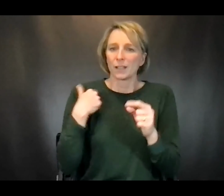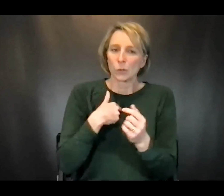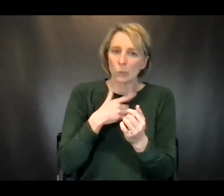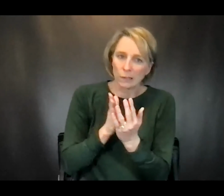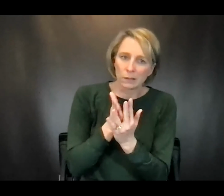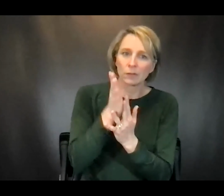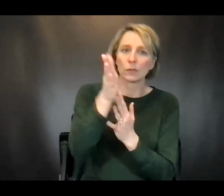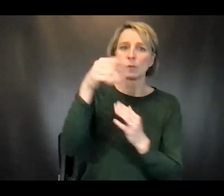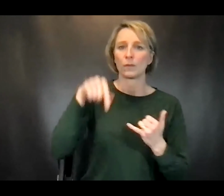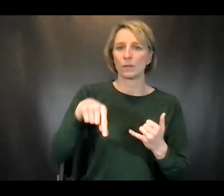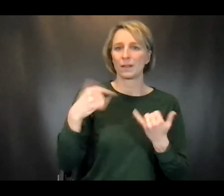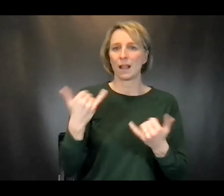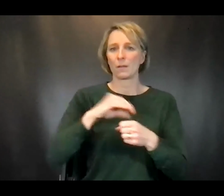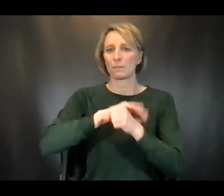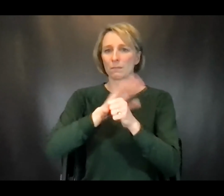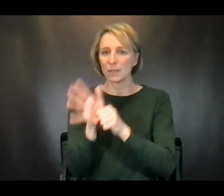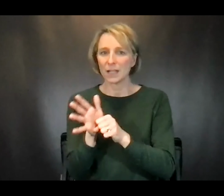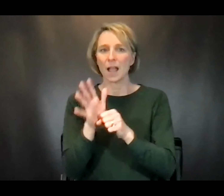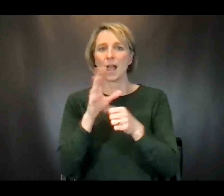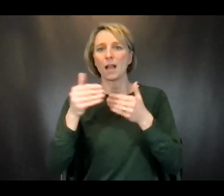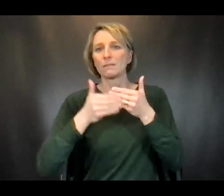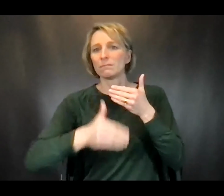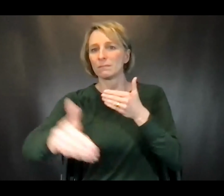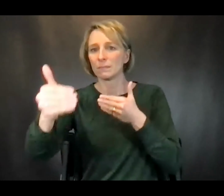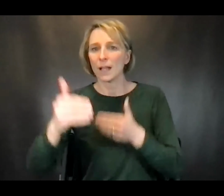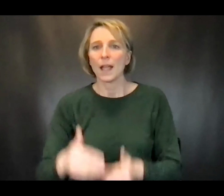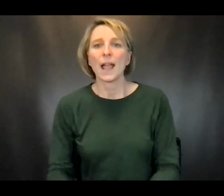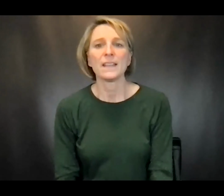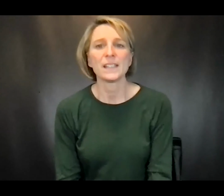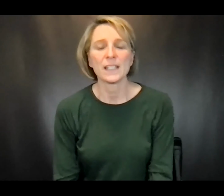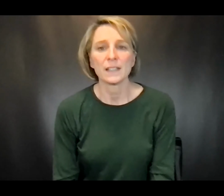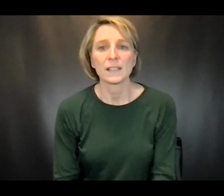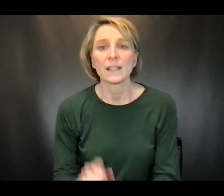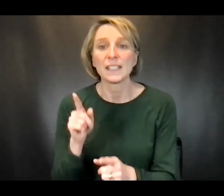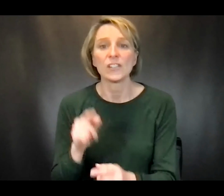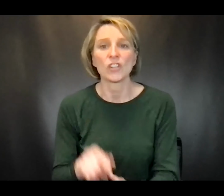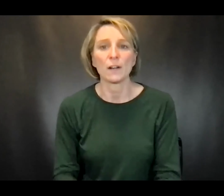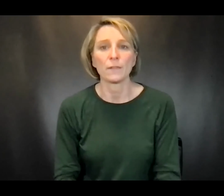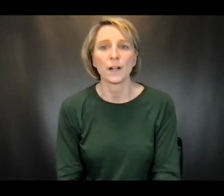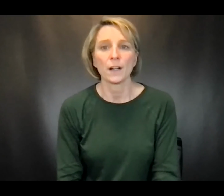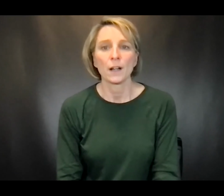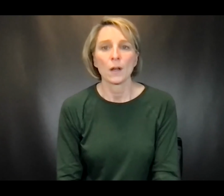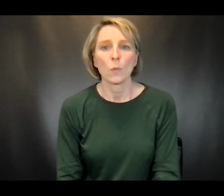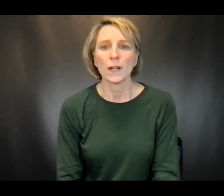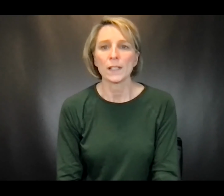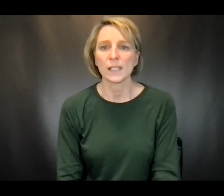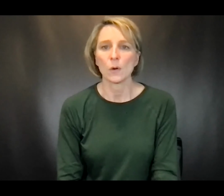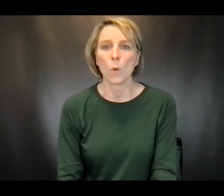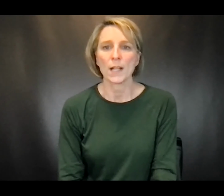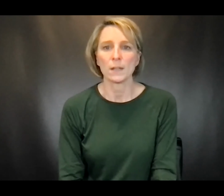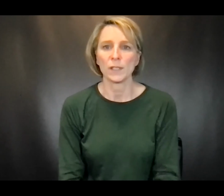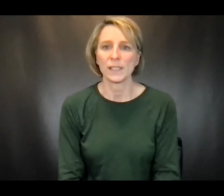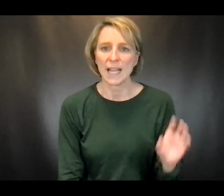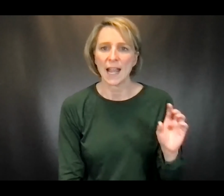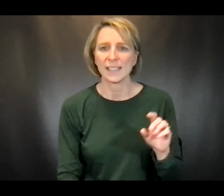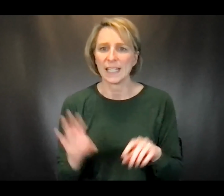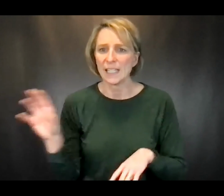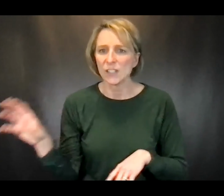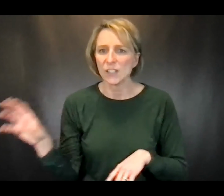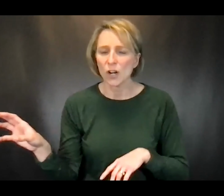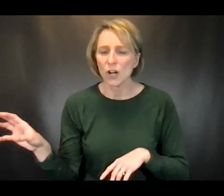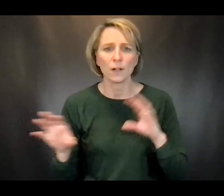pandemic and forward. All righty. So This is Jennifer. Where is the YWCA?